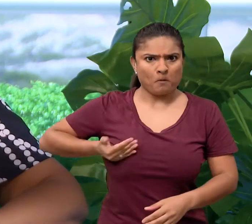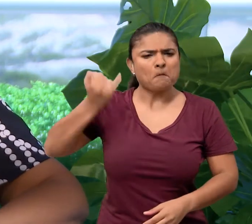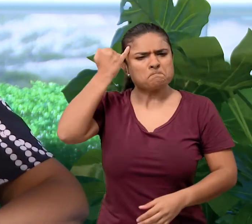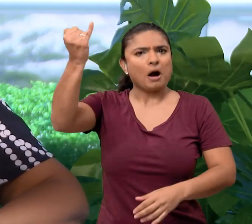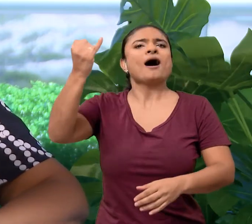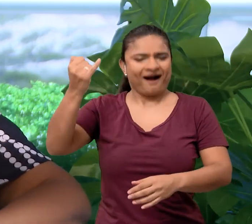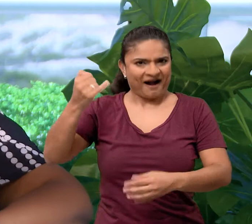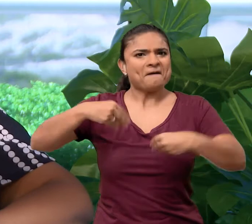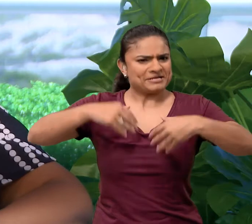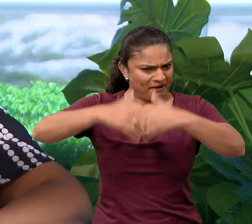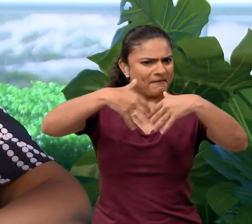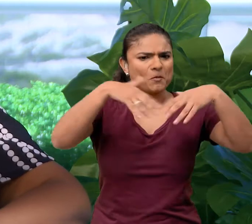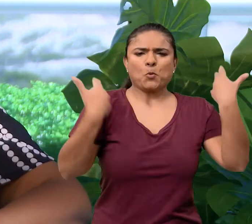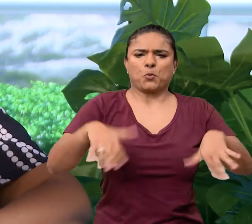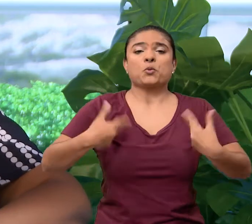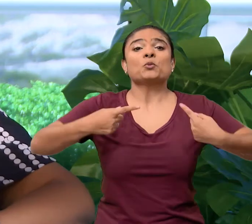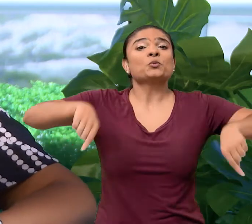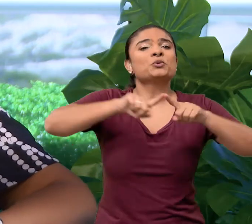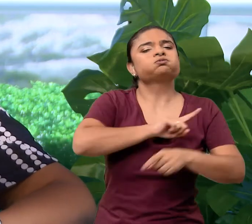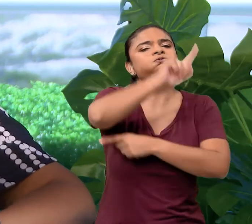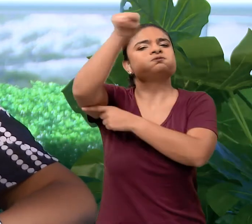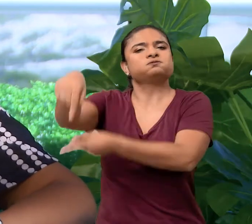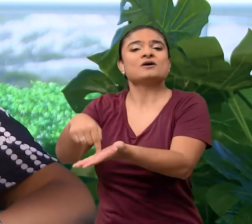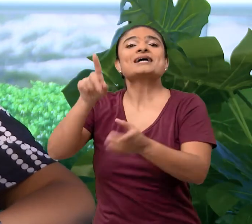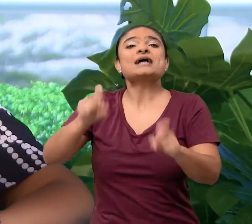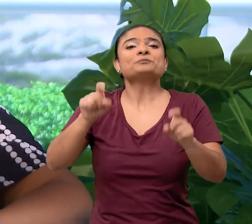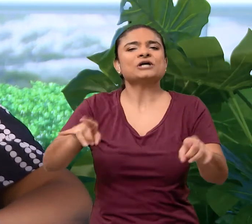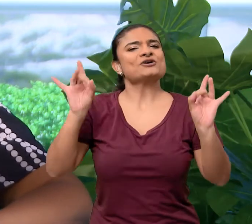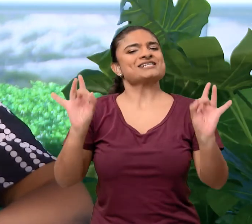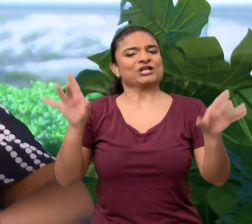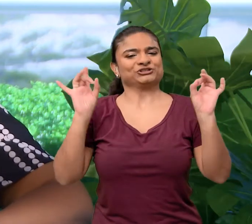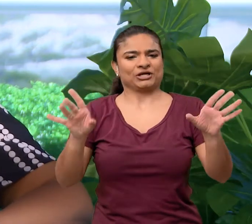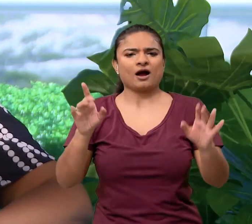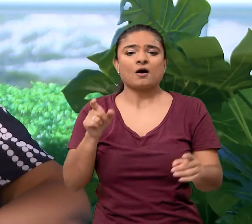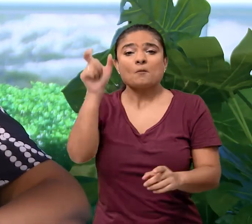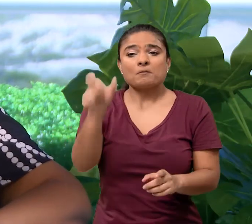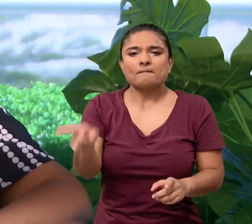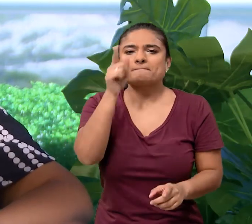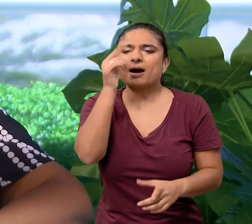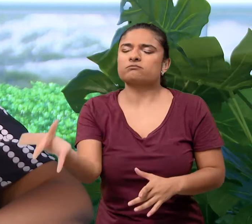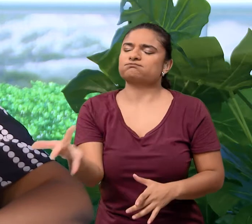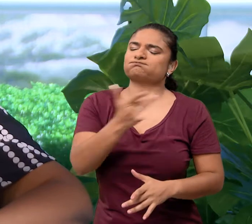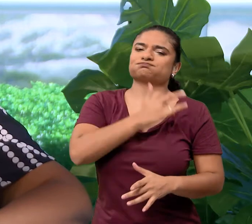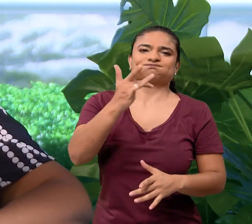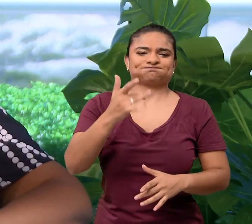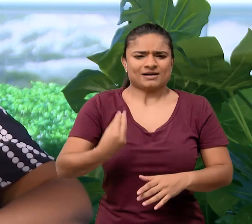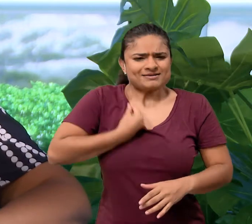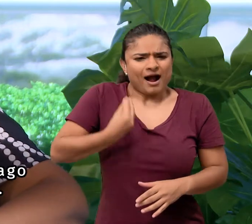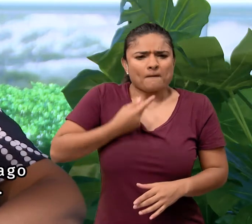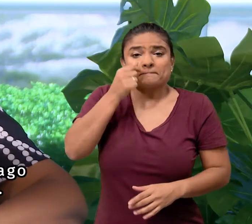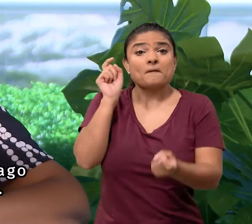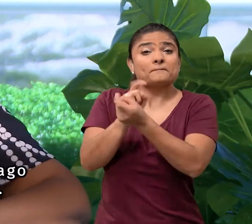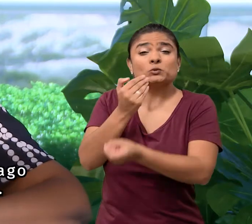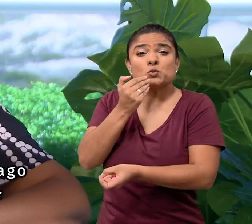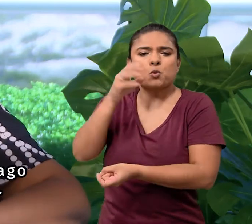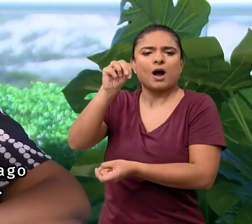simply must shine. En nou reis ons na Khayelitsha hier in Kaapstad om 'n jong man te ontmoet wat 'n baie spesiale plek in my hart het.